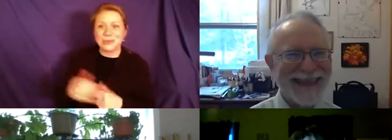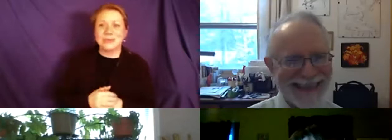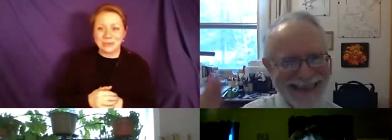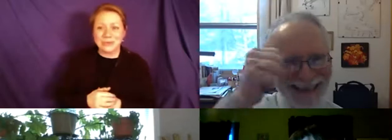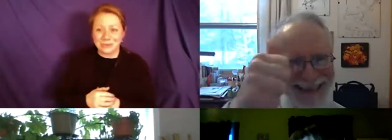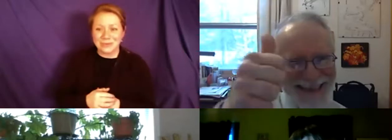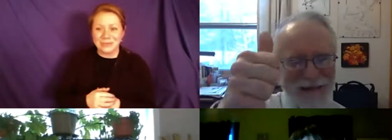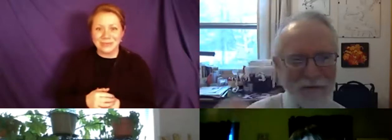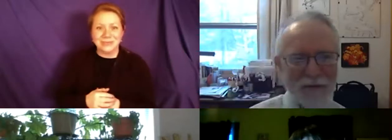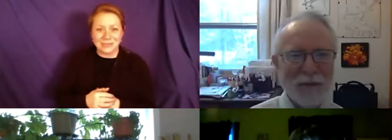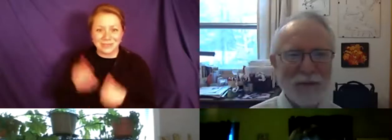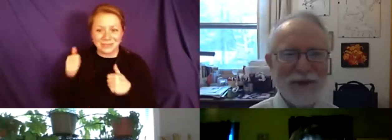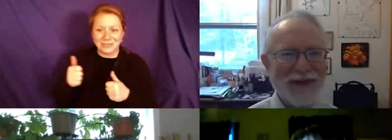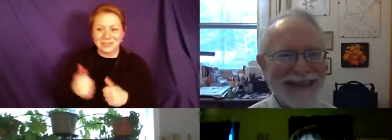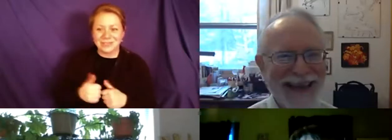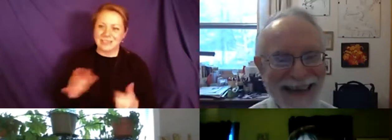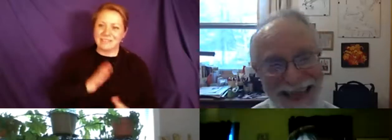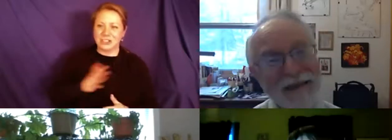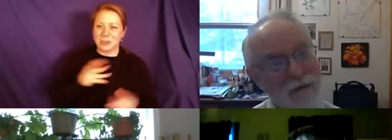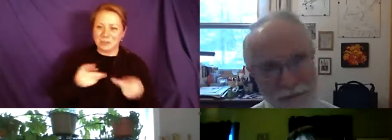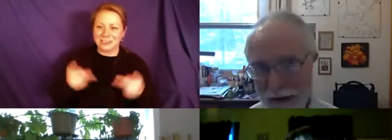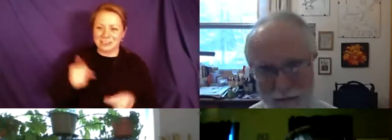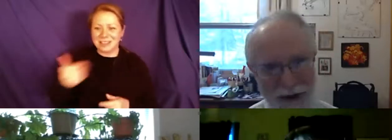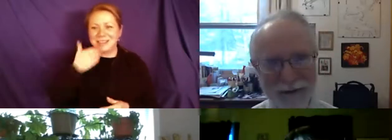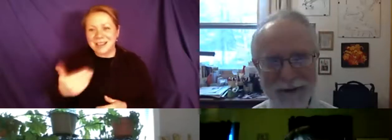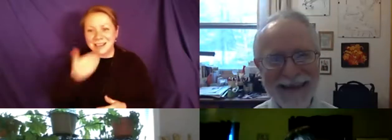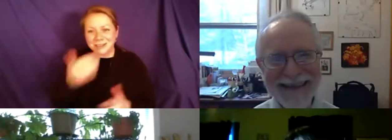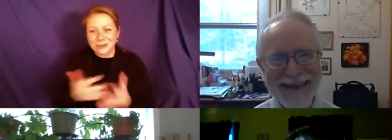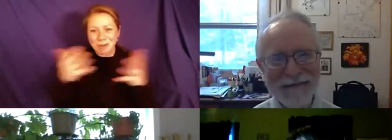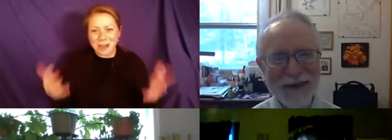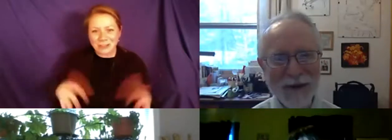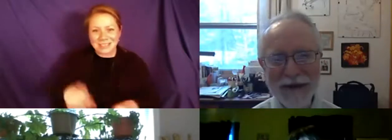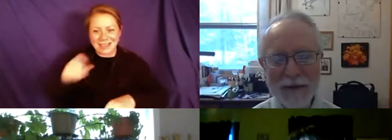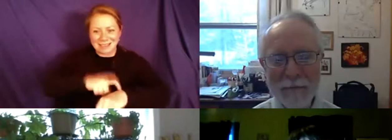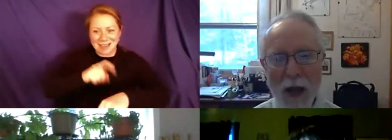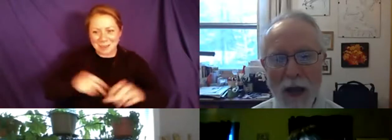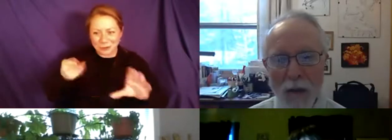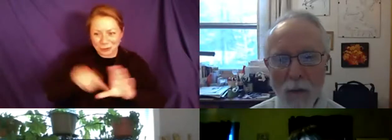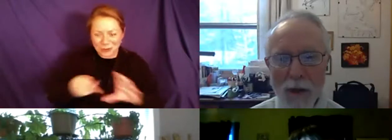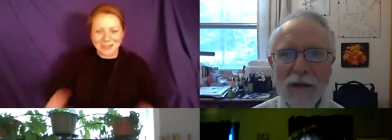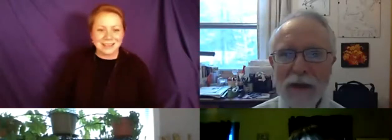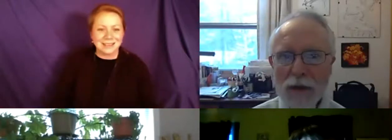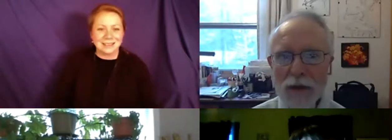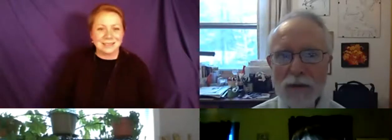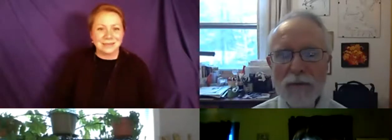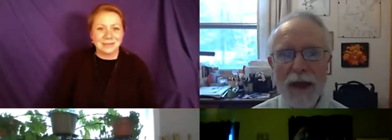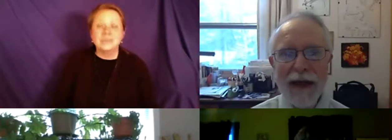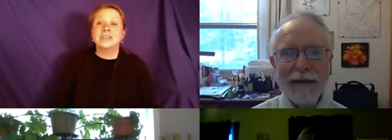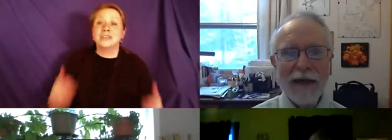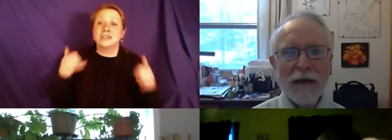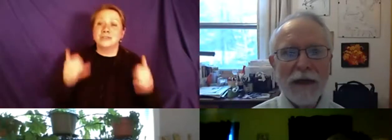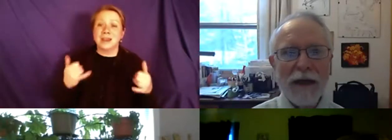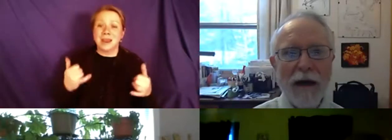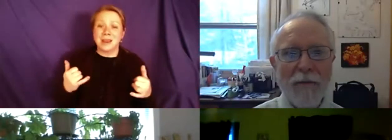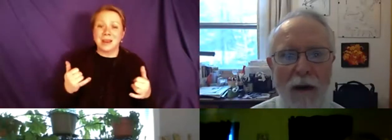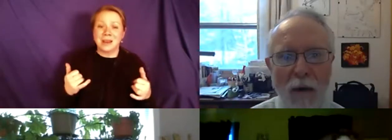folks that in official positions. And I thank you very much for taking the time to join us. What I'm gonna do, I